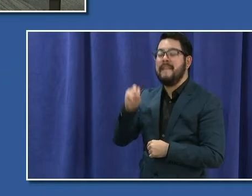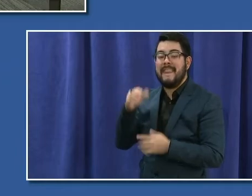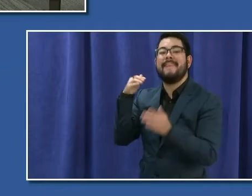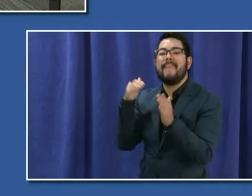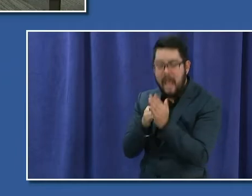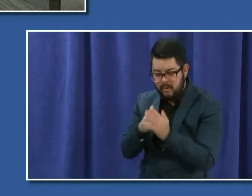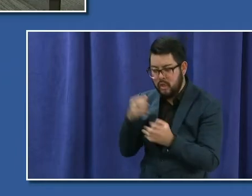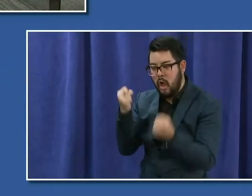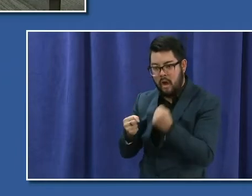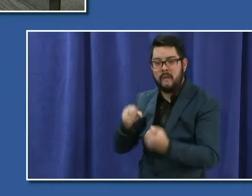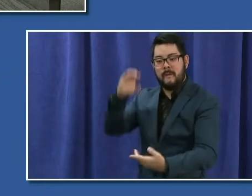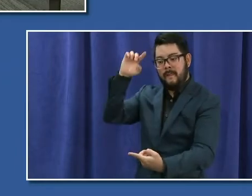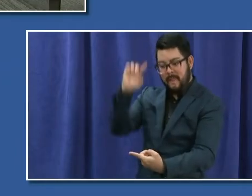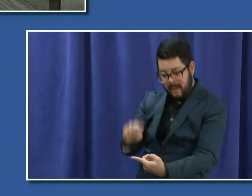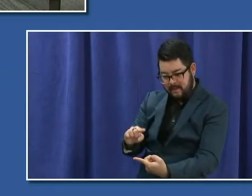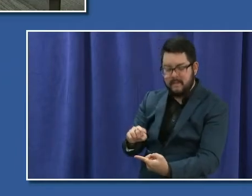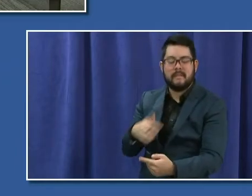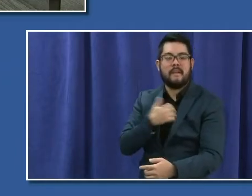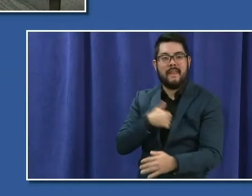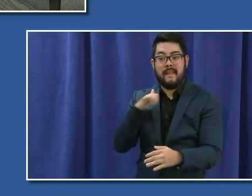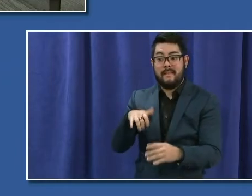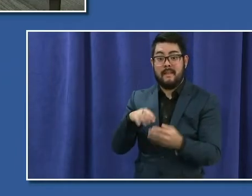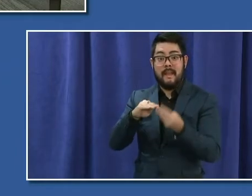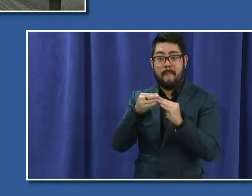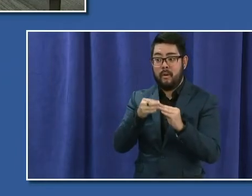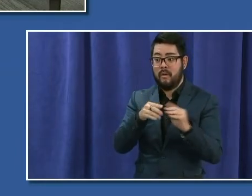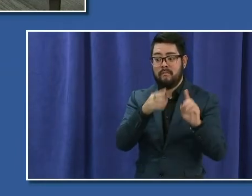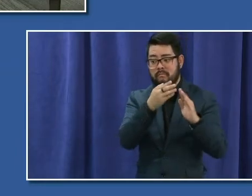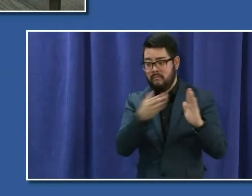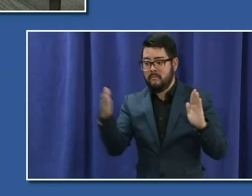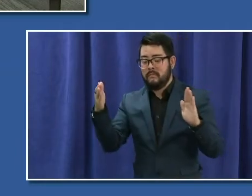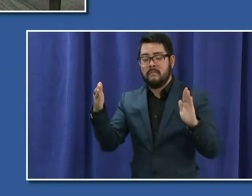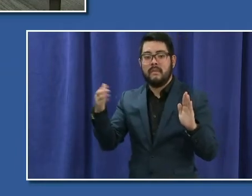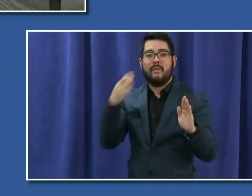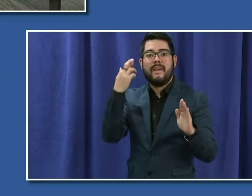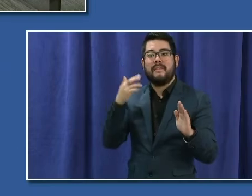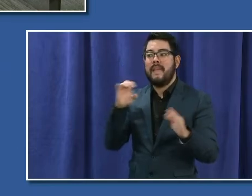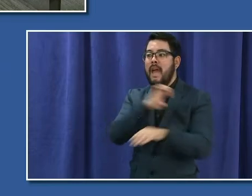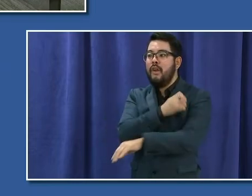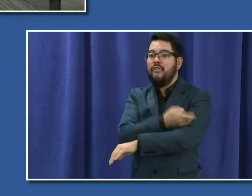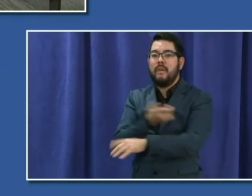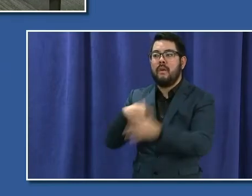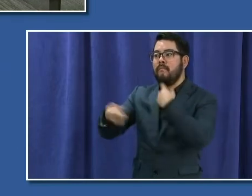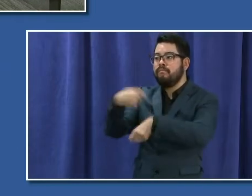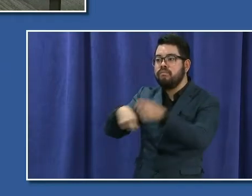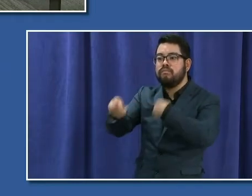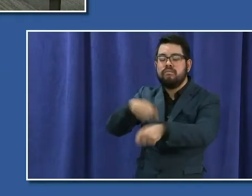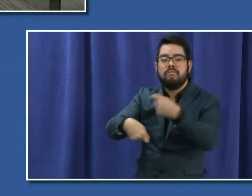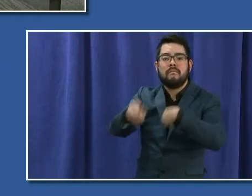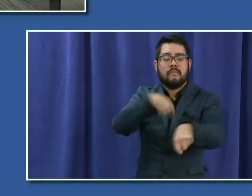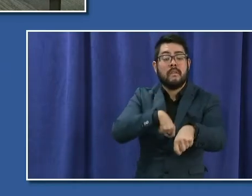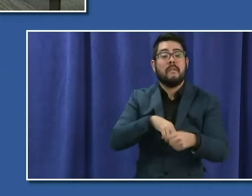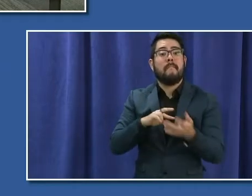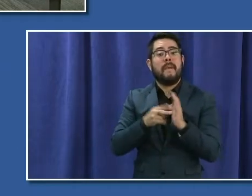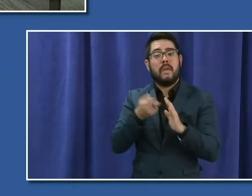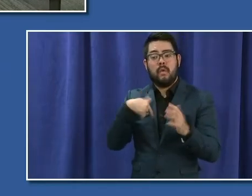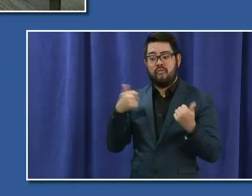270,000 cars off the road. I'm sorry. That's what that number converts to. So because of the amount of energy that we use. So we're constantly